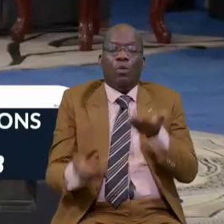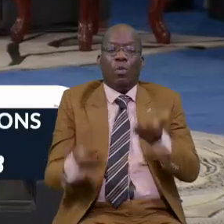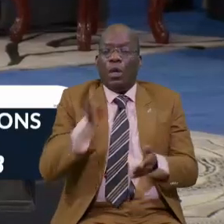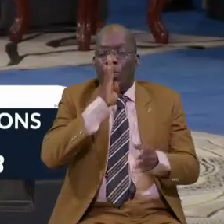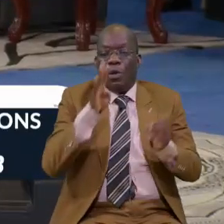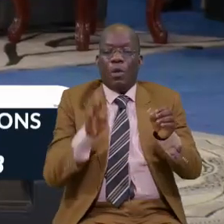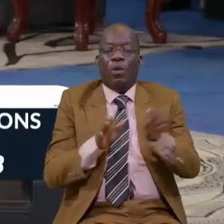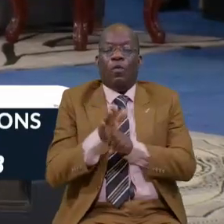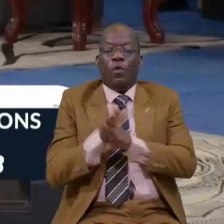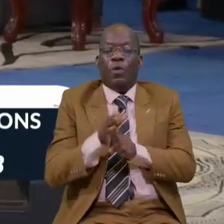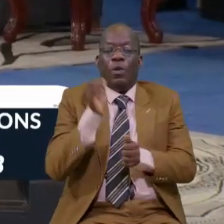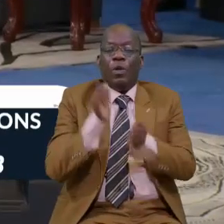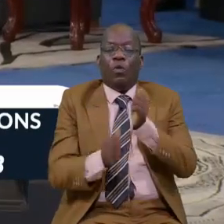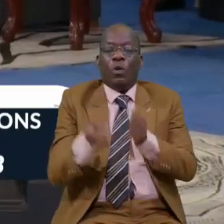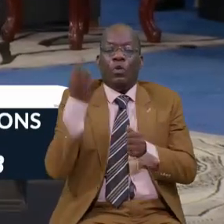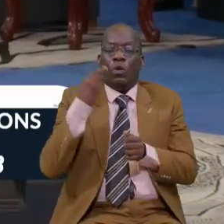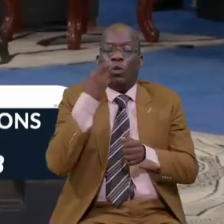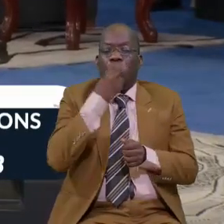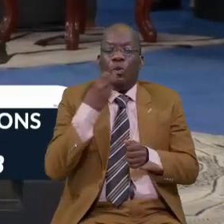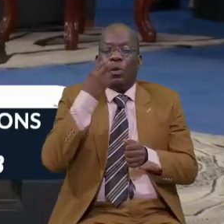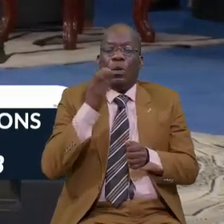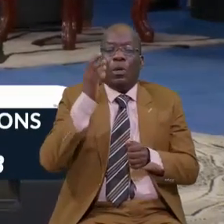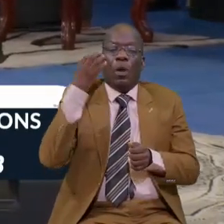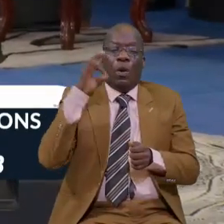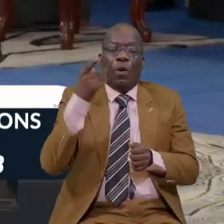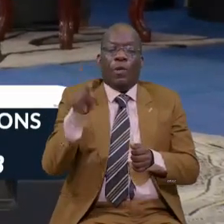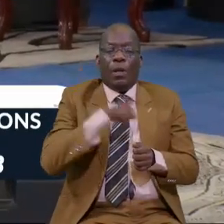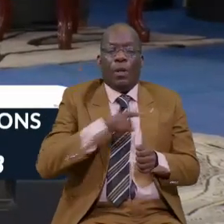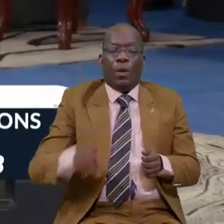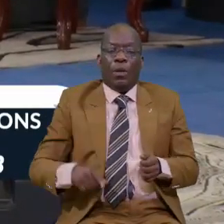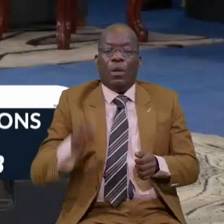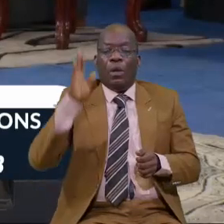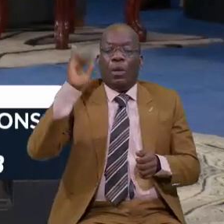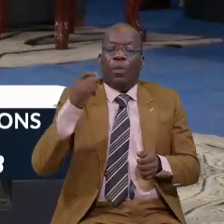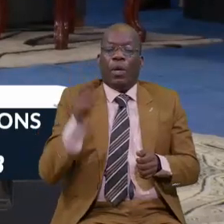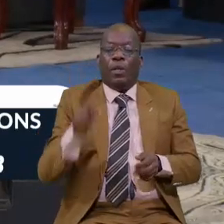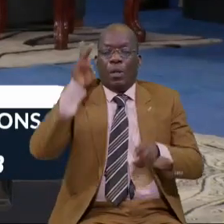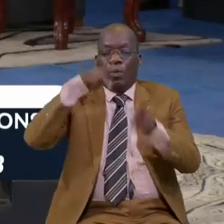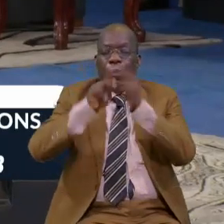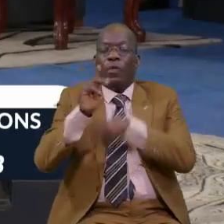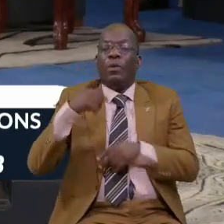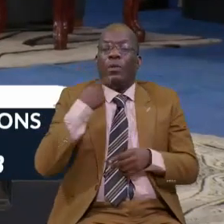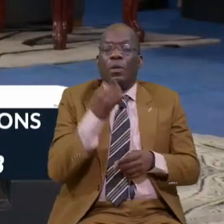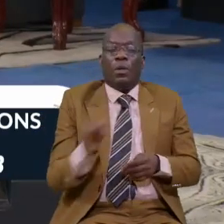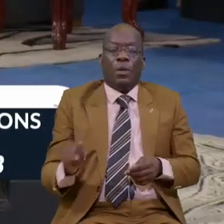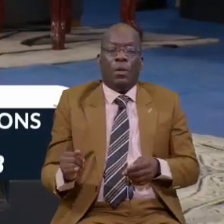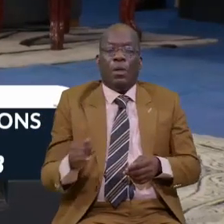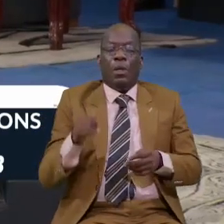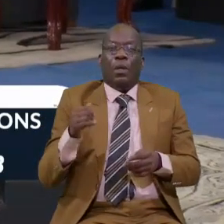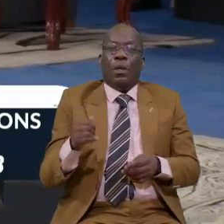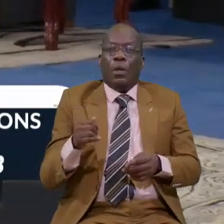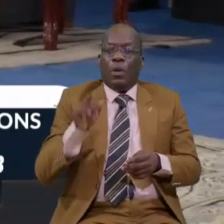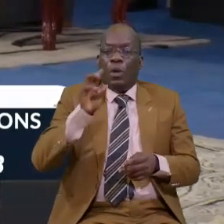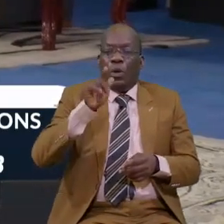was spoken by the of the Lord by the prophet, saying, 23,